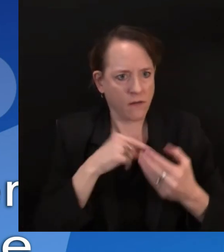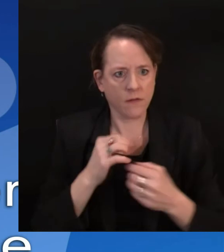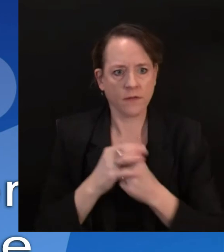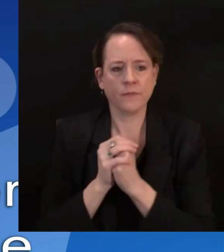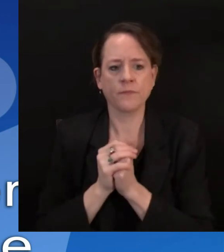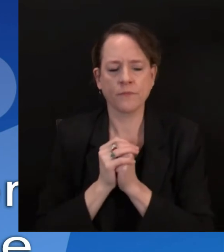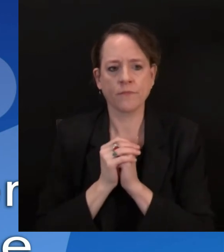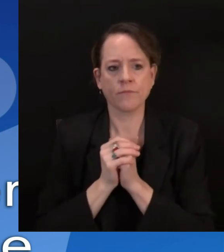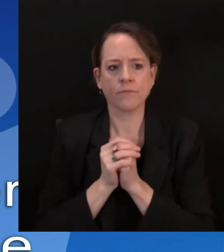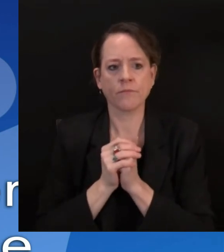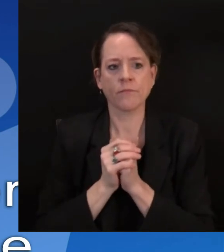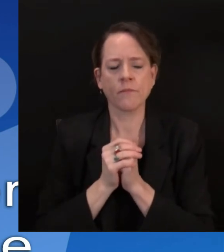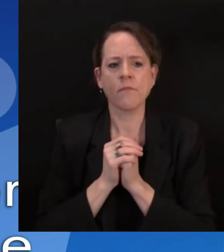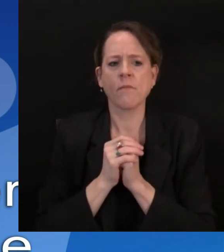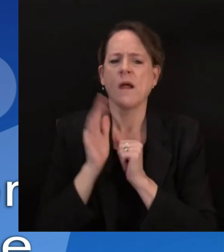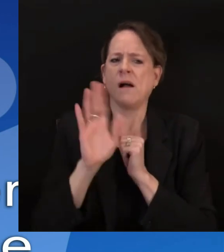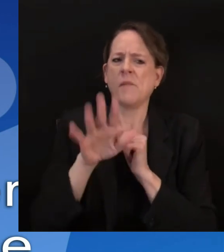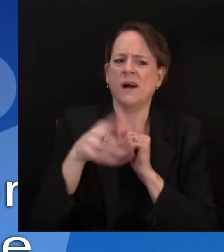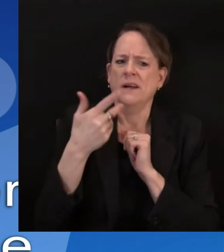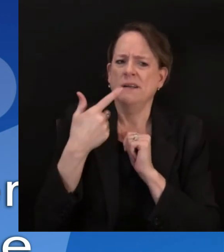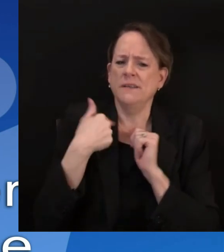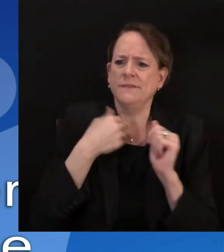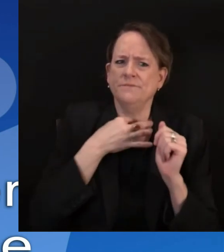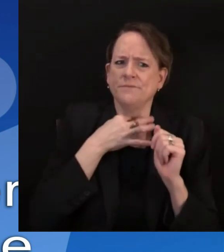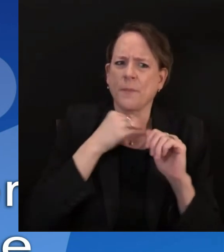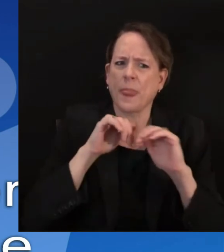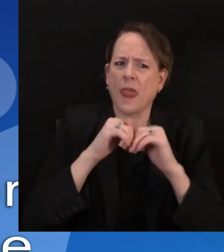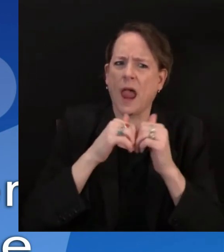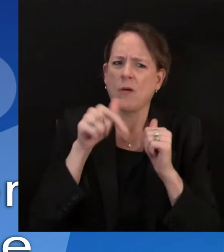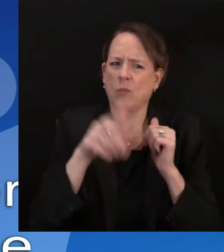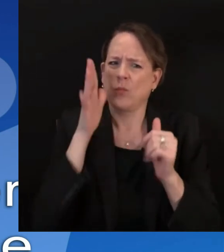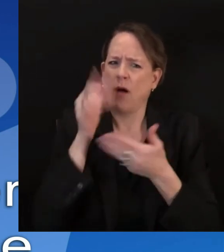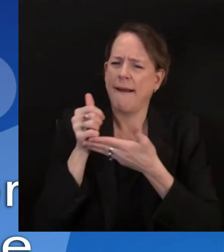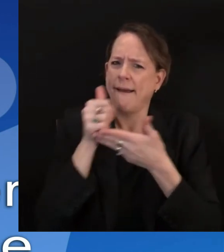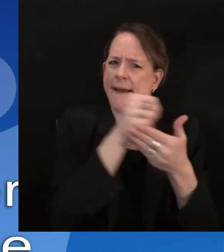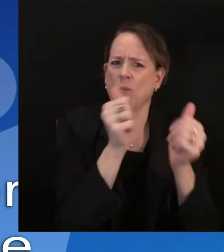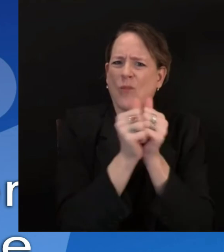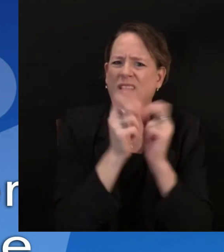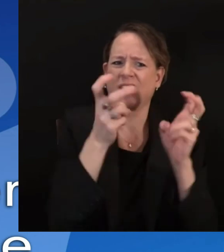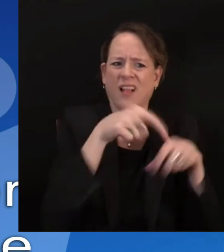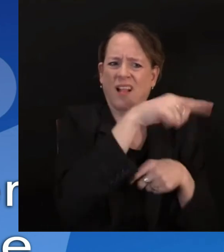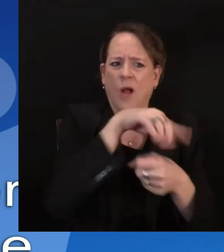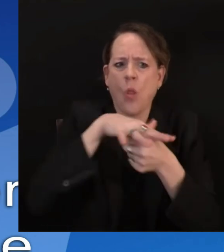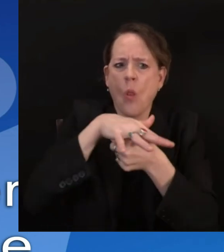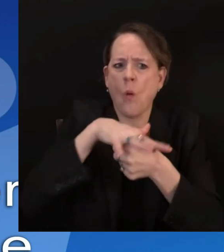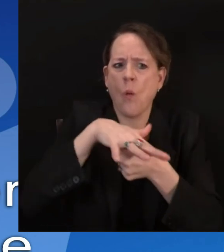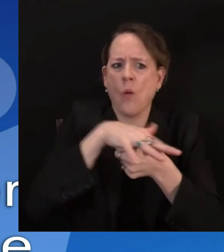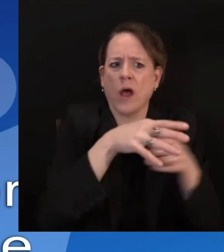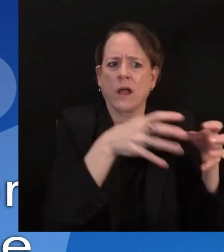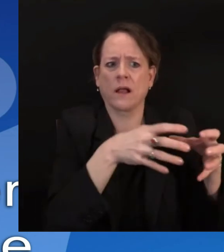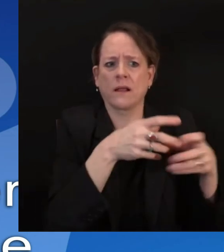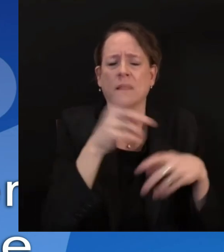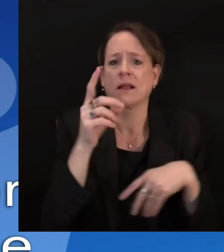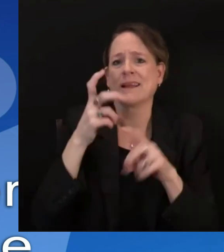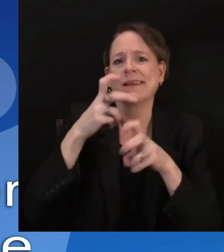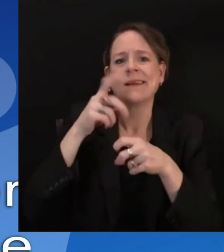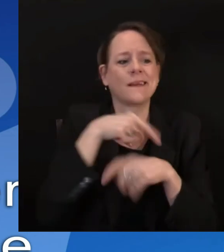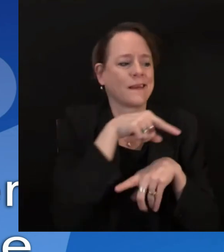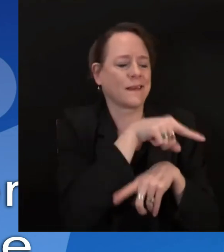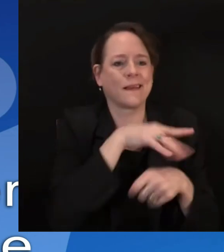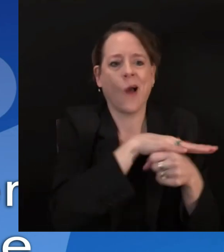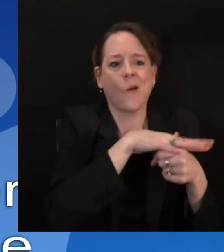basically, how does this help local communities, especially the county health departments that are in the process of trying to do the